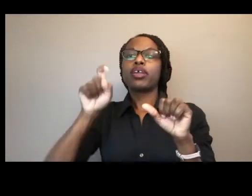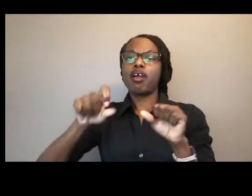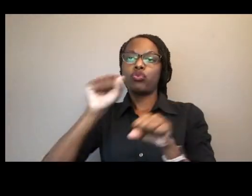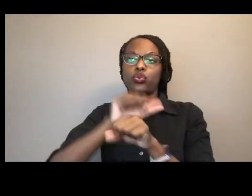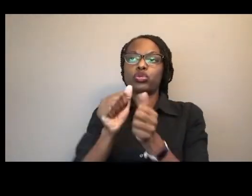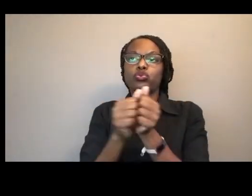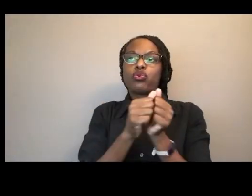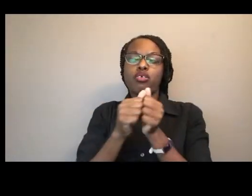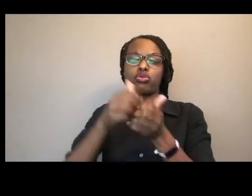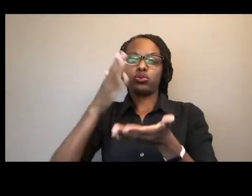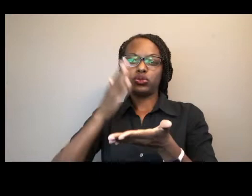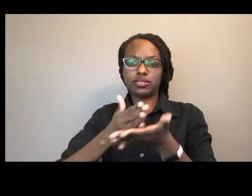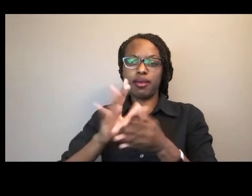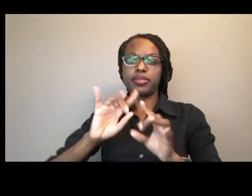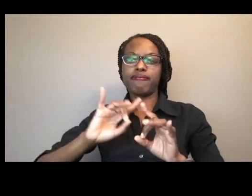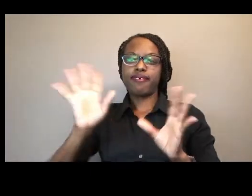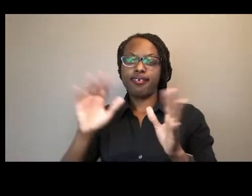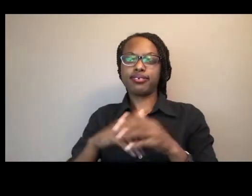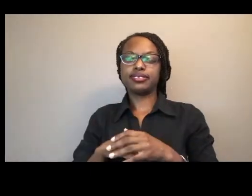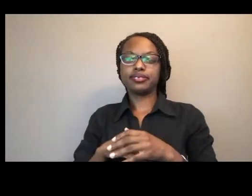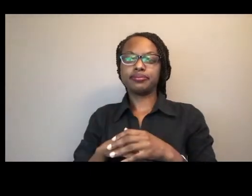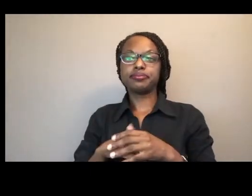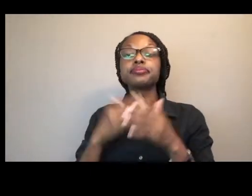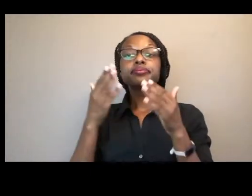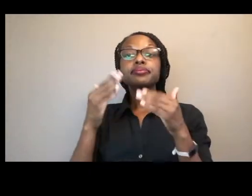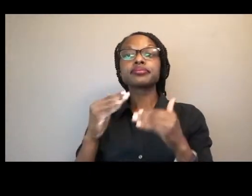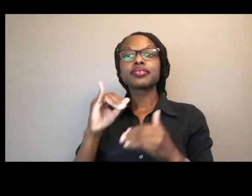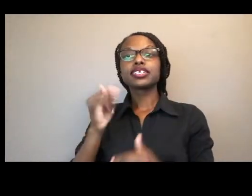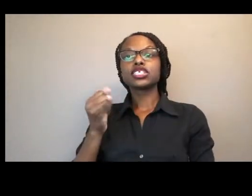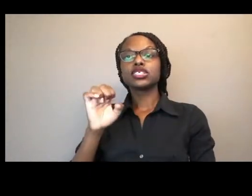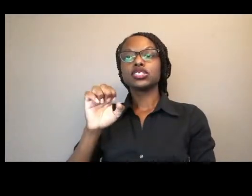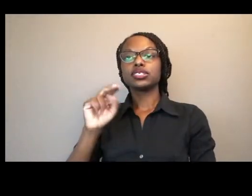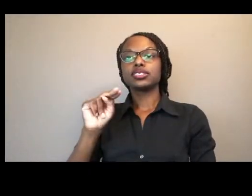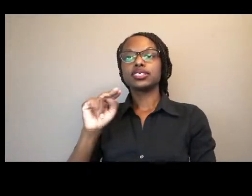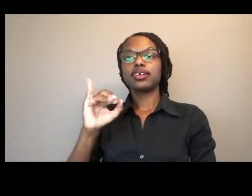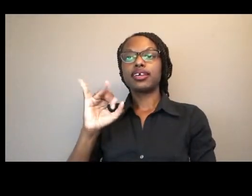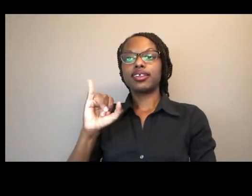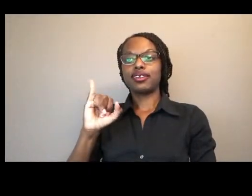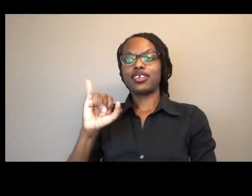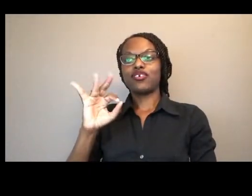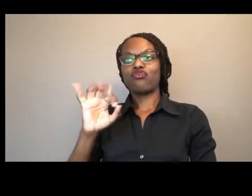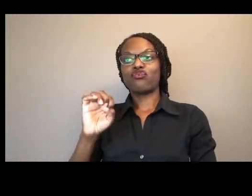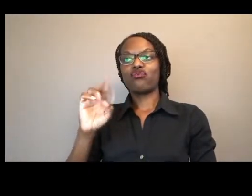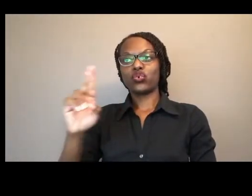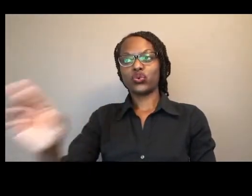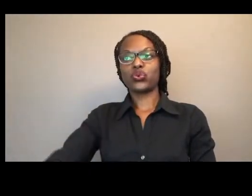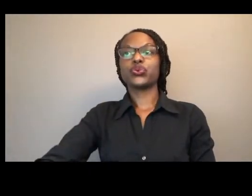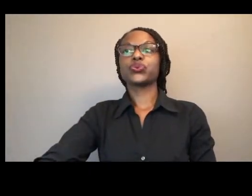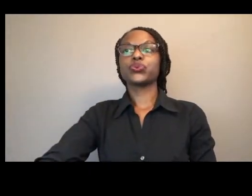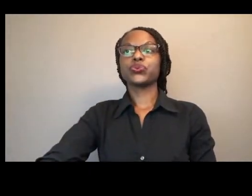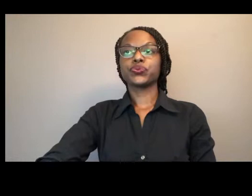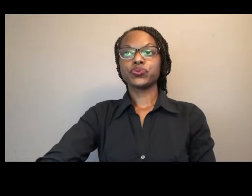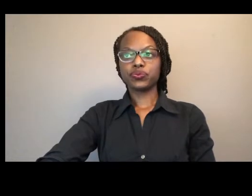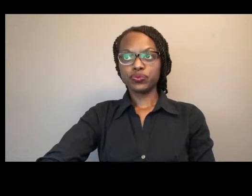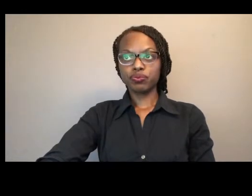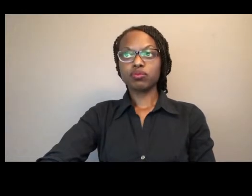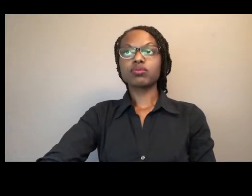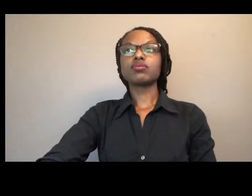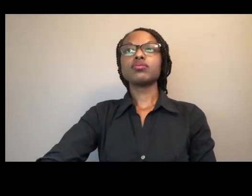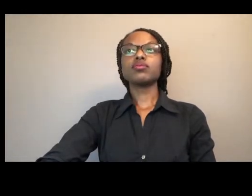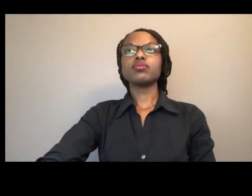a poet. I've been a poet since I was in my teens,